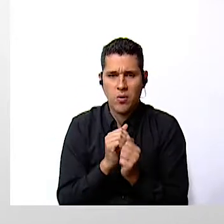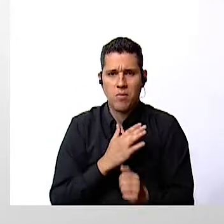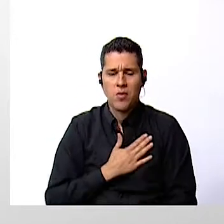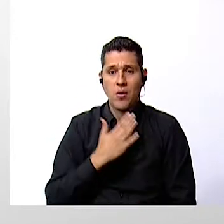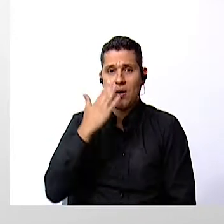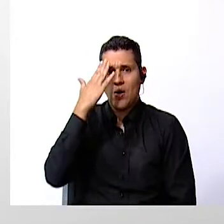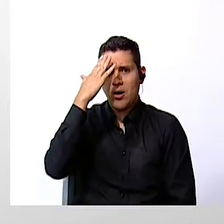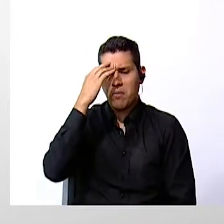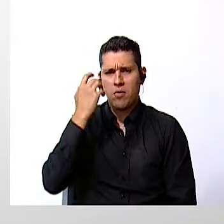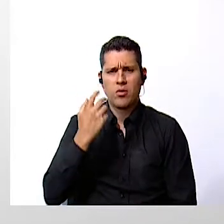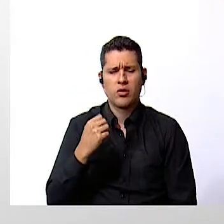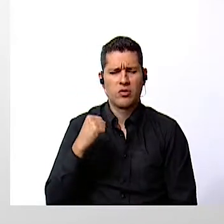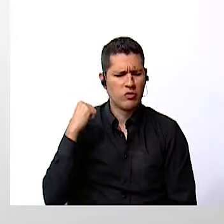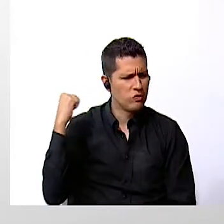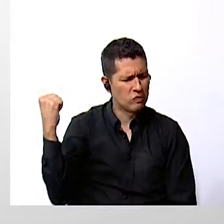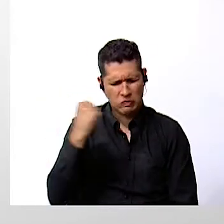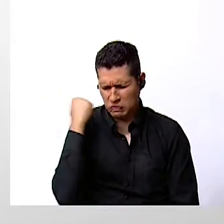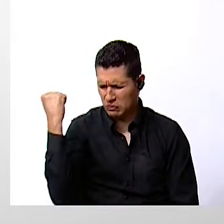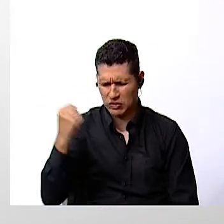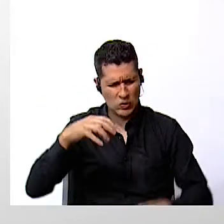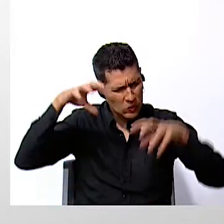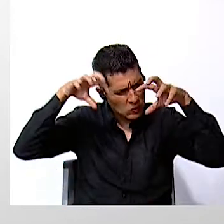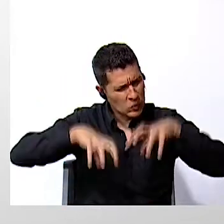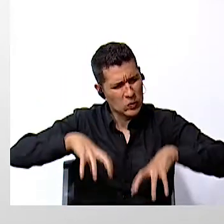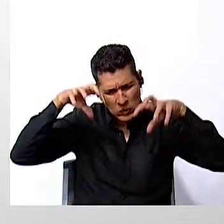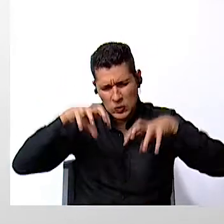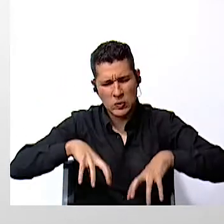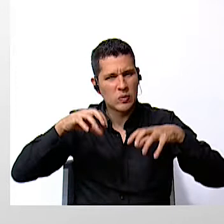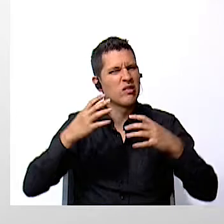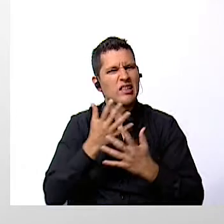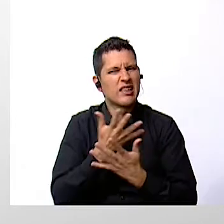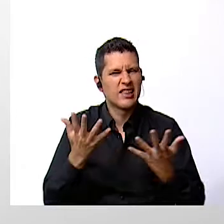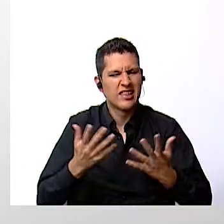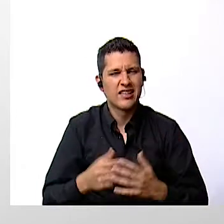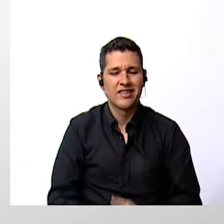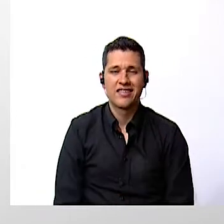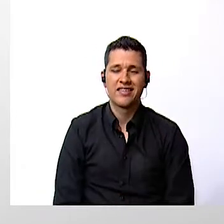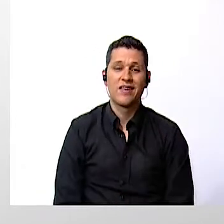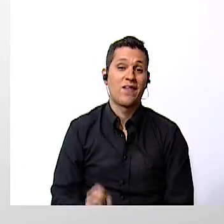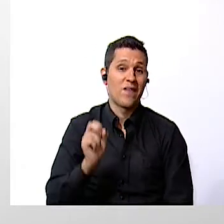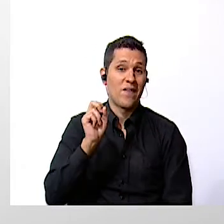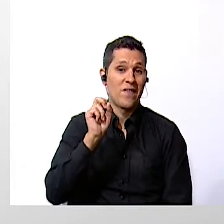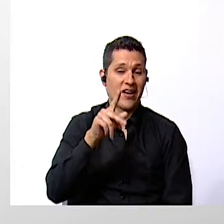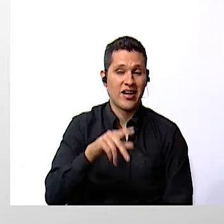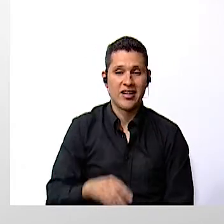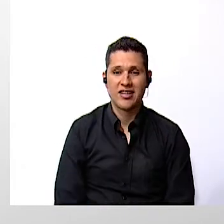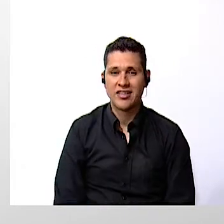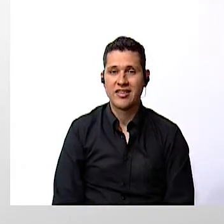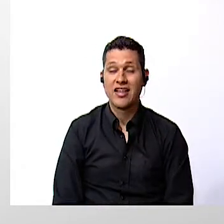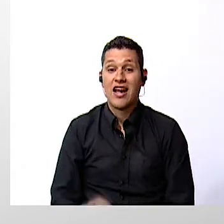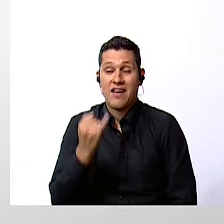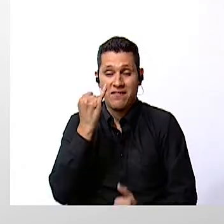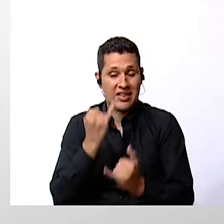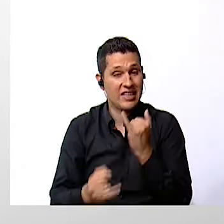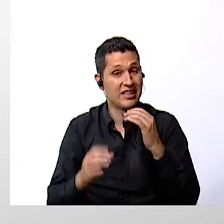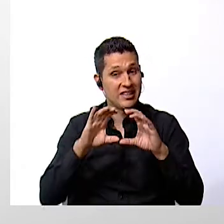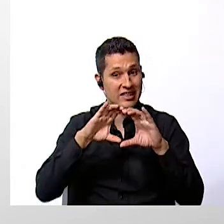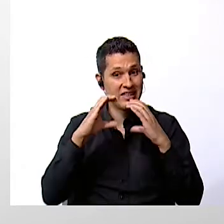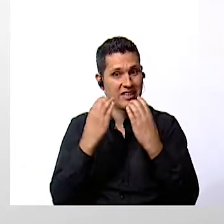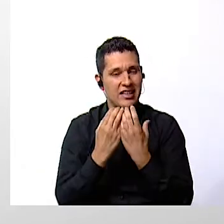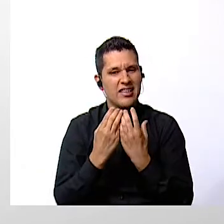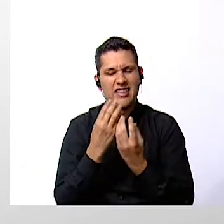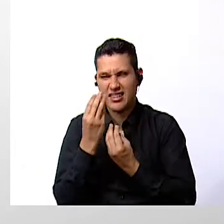very strong when running. What am I? So, at the end of the class, we are going to